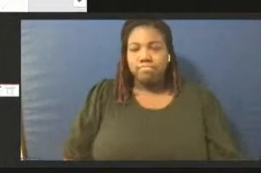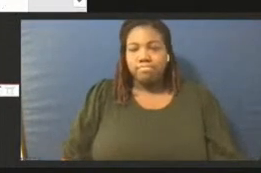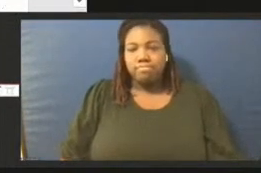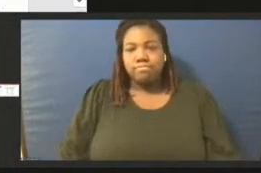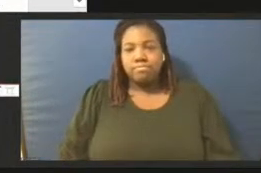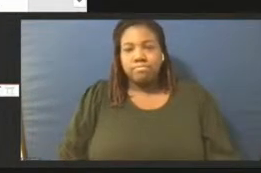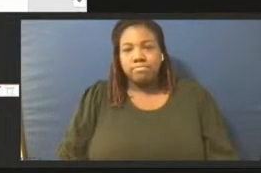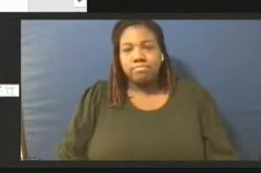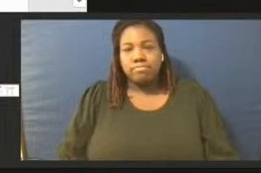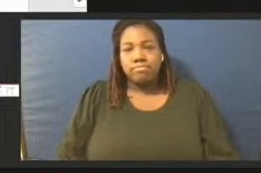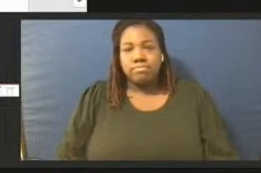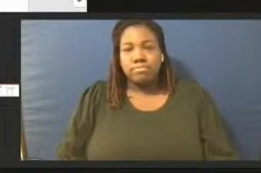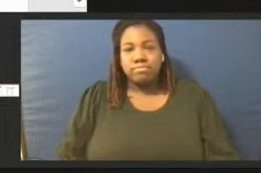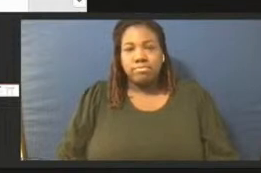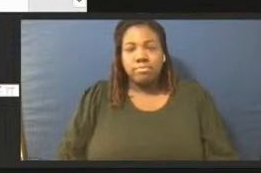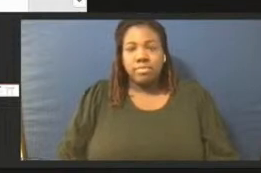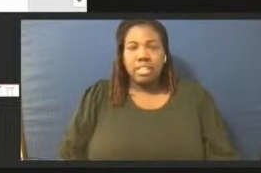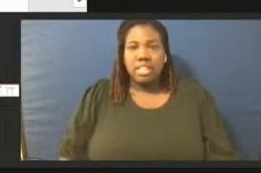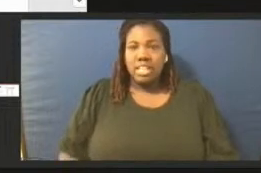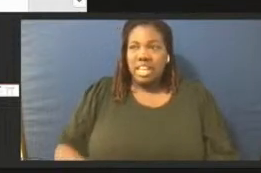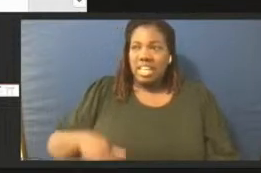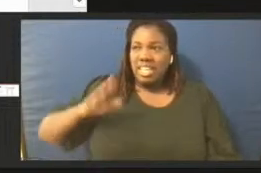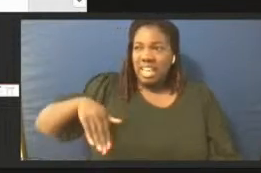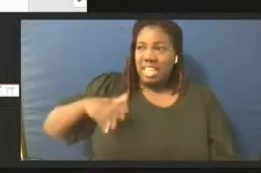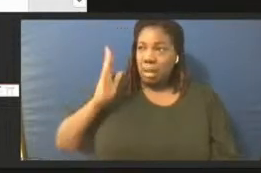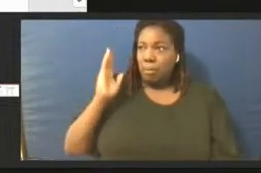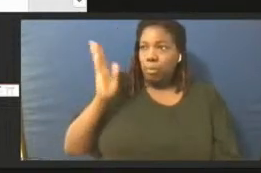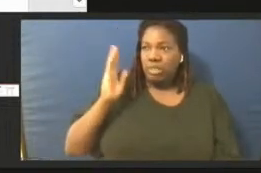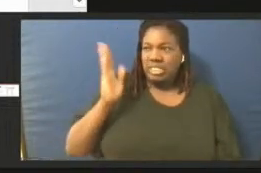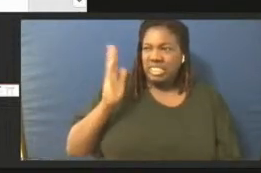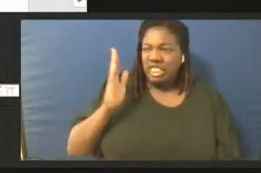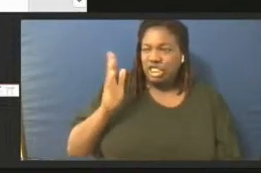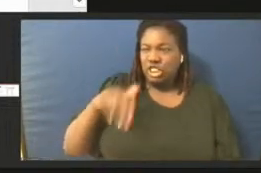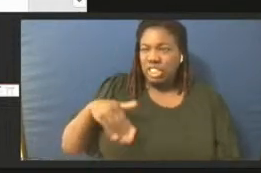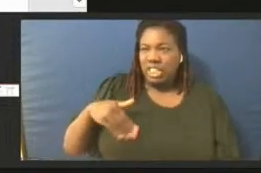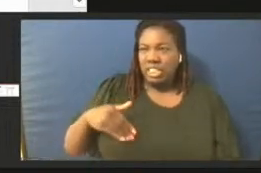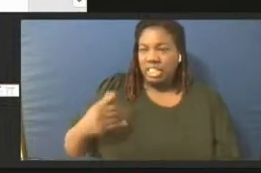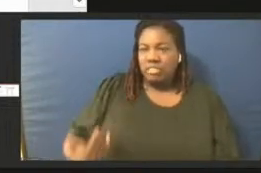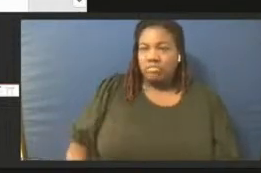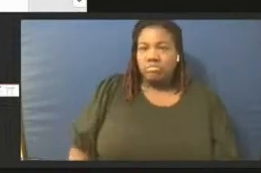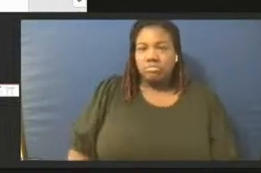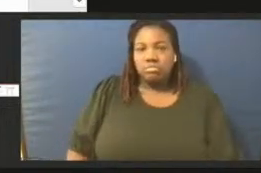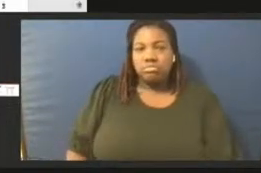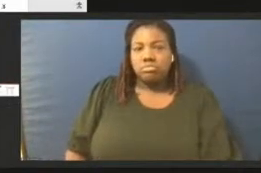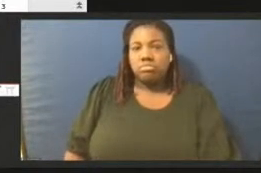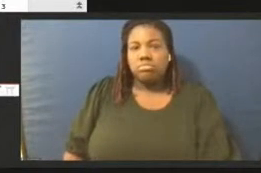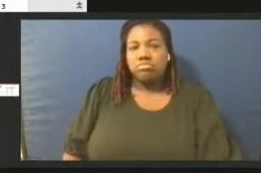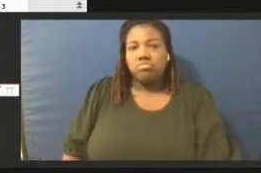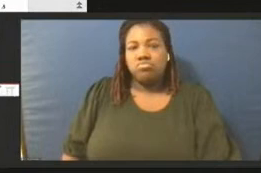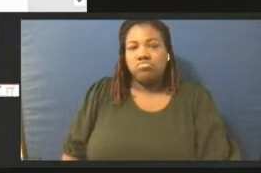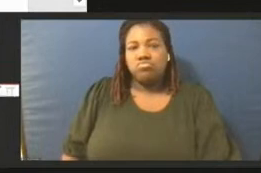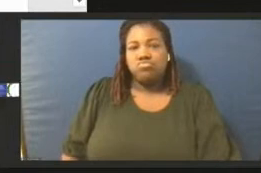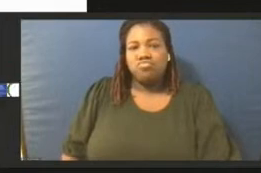It is not yet in presentation. Sorry, not in presentation. Okay.